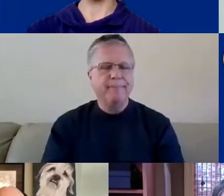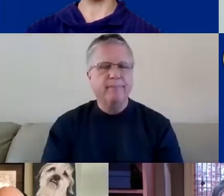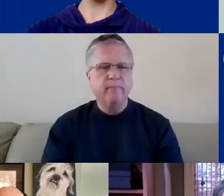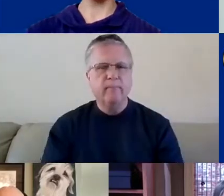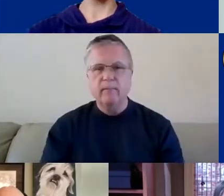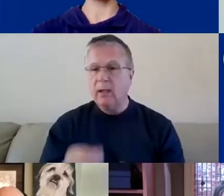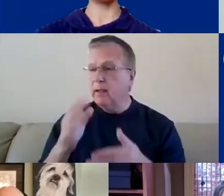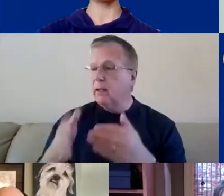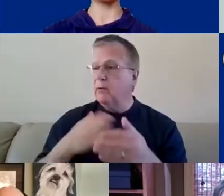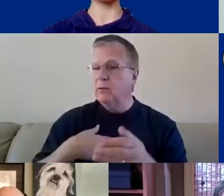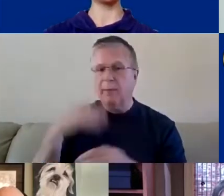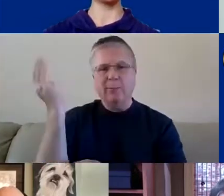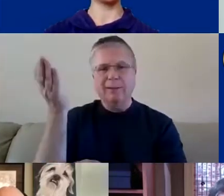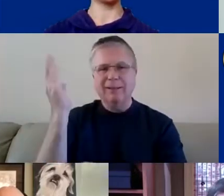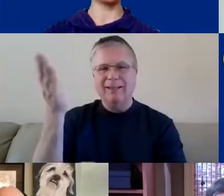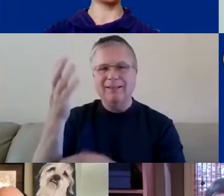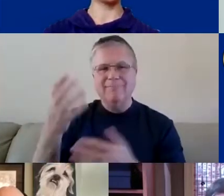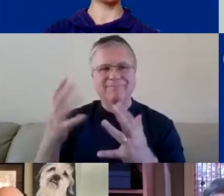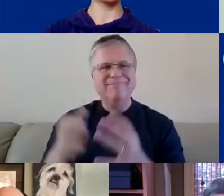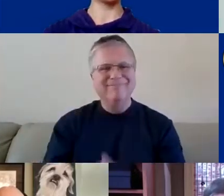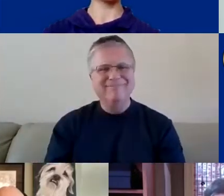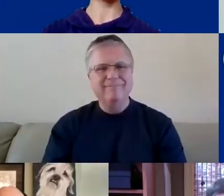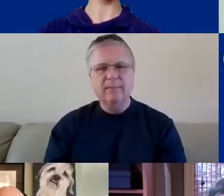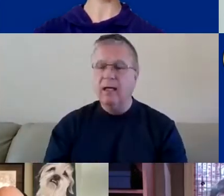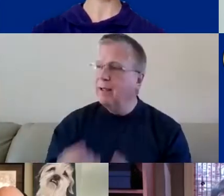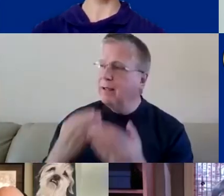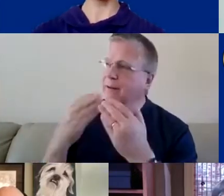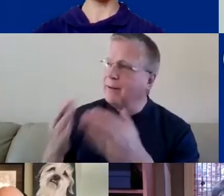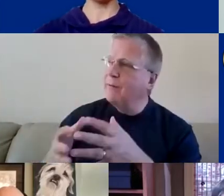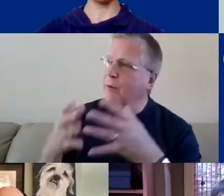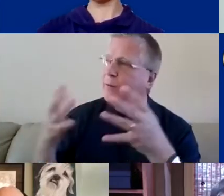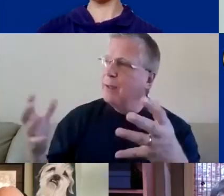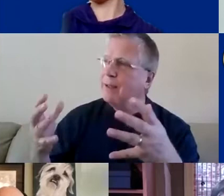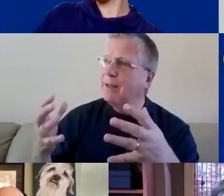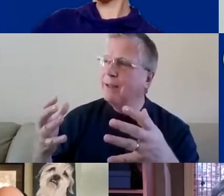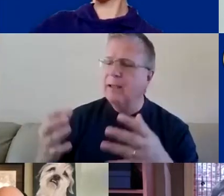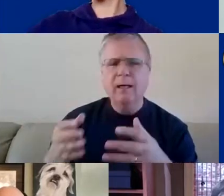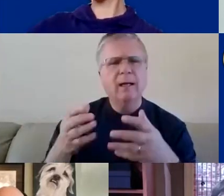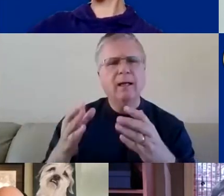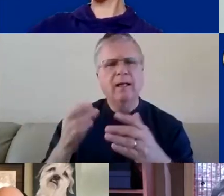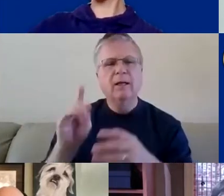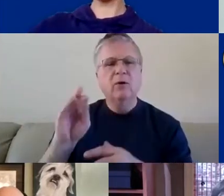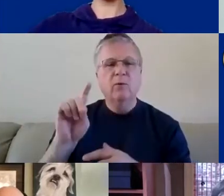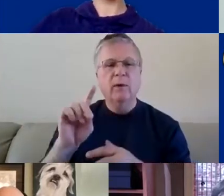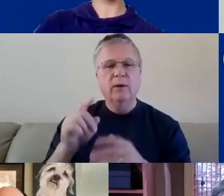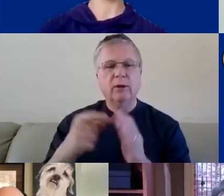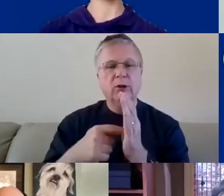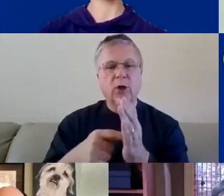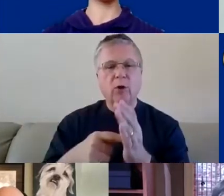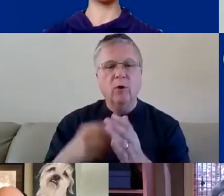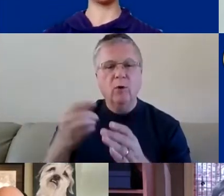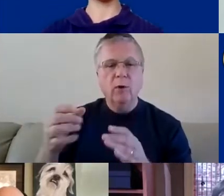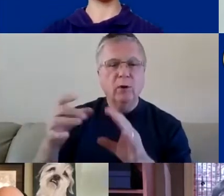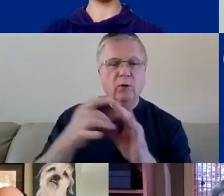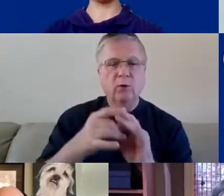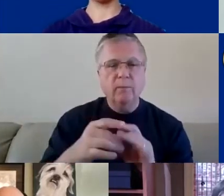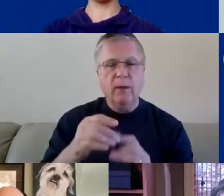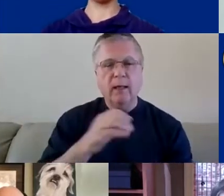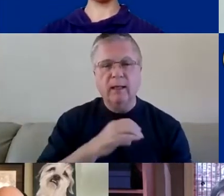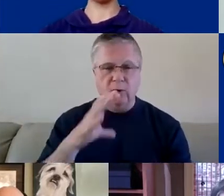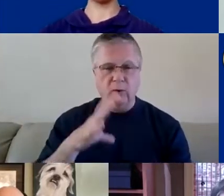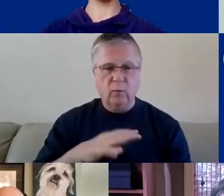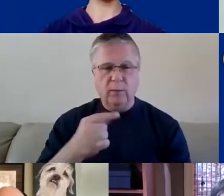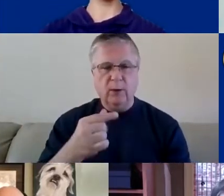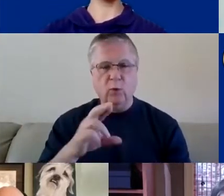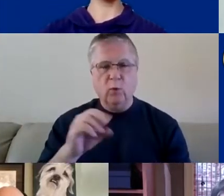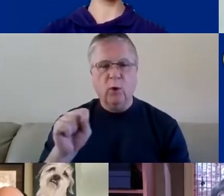my presentation. Thank you very much. Let the record reflect that we are joined by Councilwoman Gross. With that, is there anyone